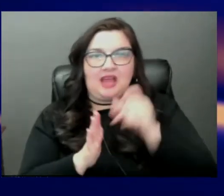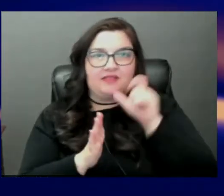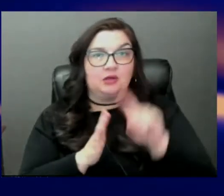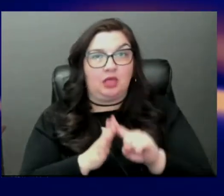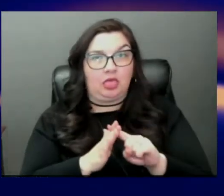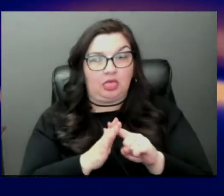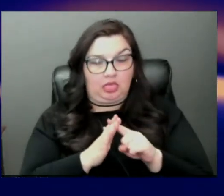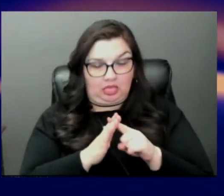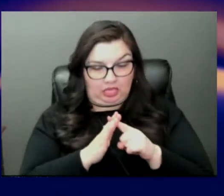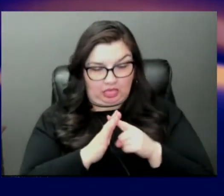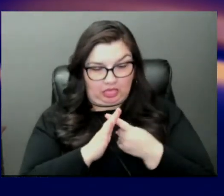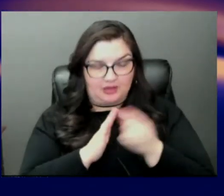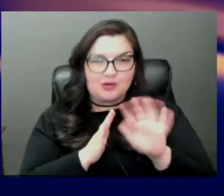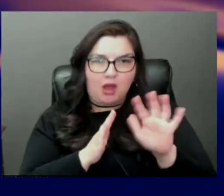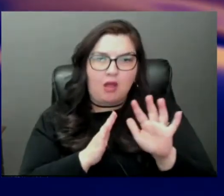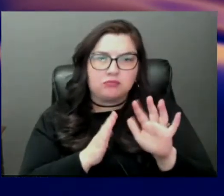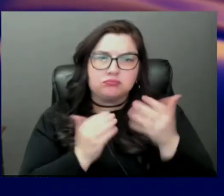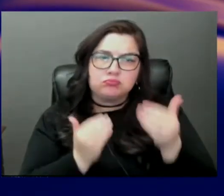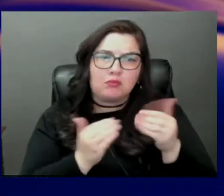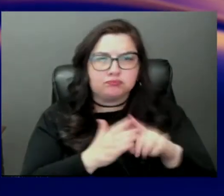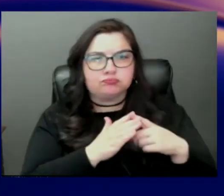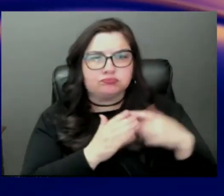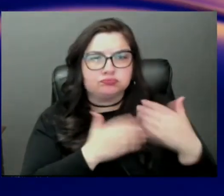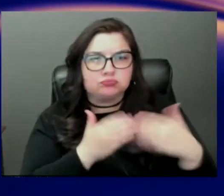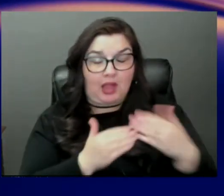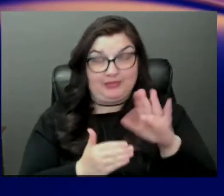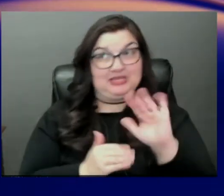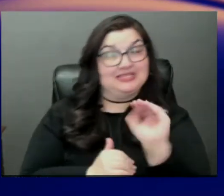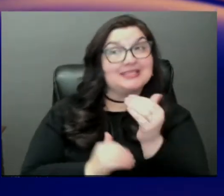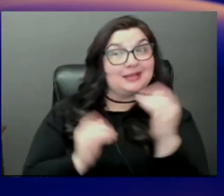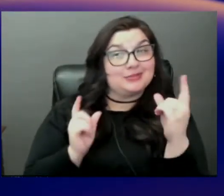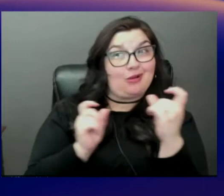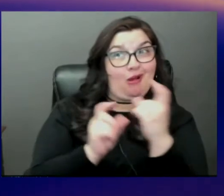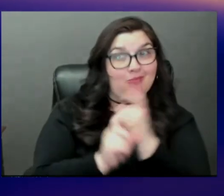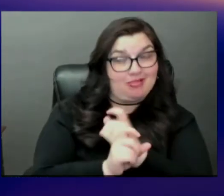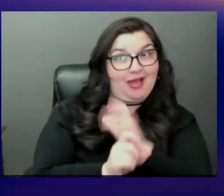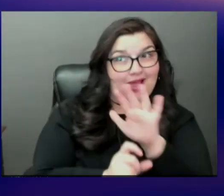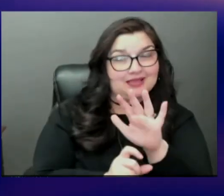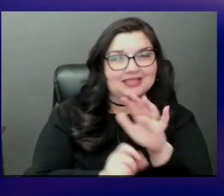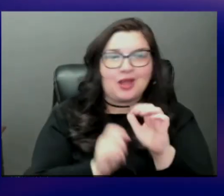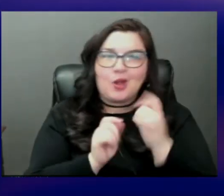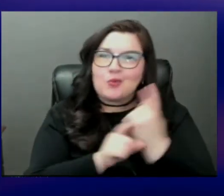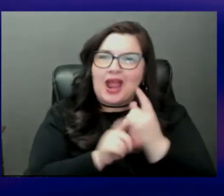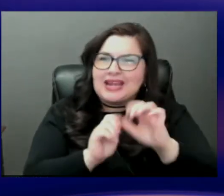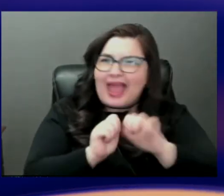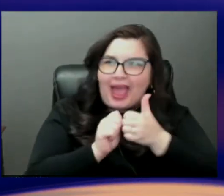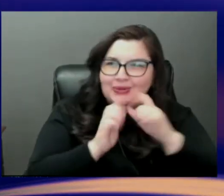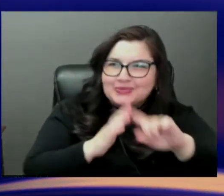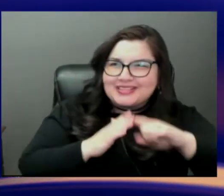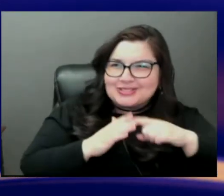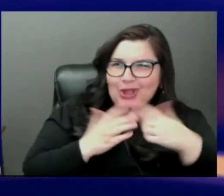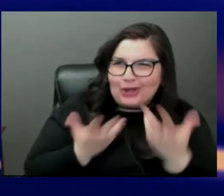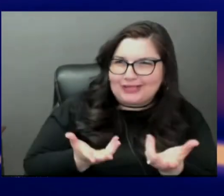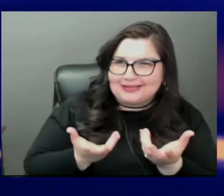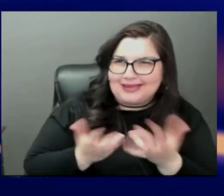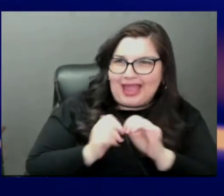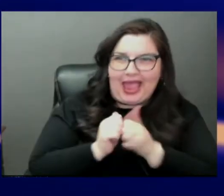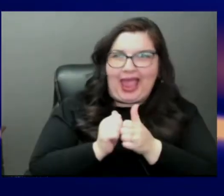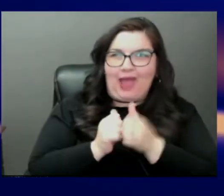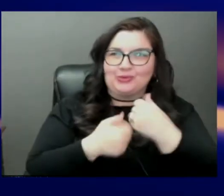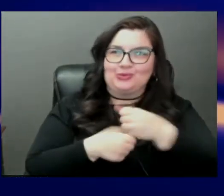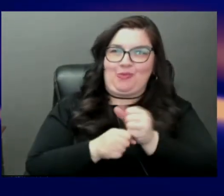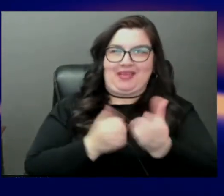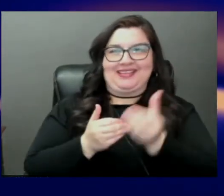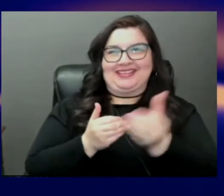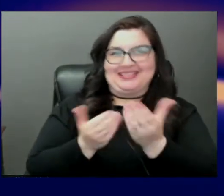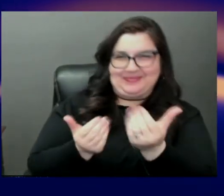because this does sound like pretty complex stuff. Yeah, I was that's going to say, on. how do we get started? Yeah. Right? How did you make it easy?